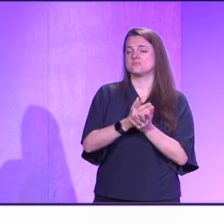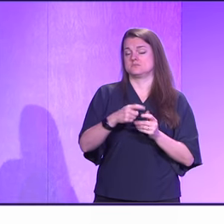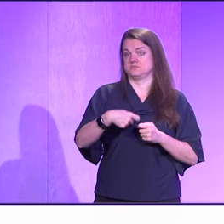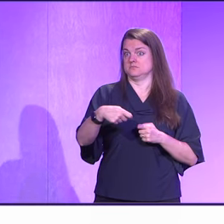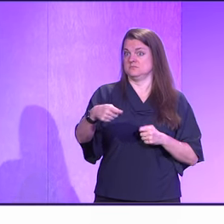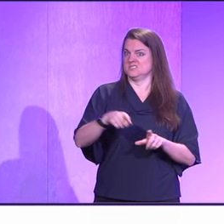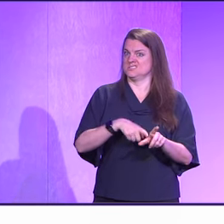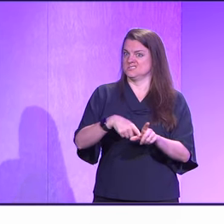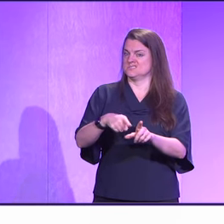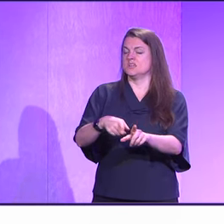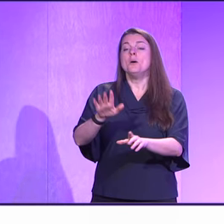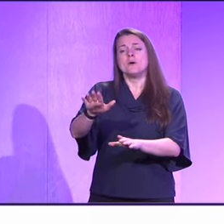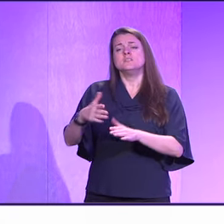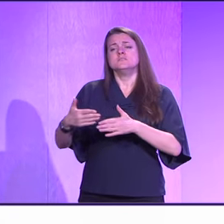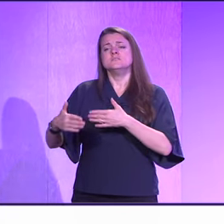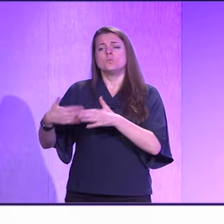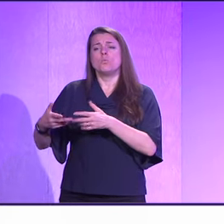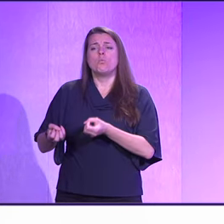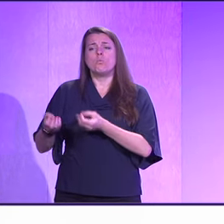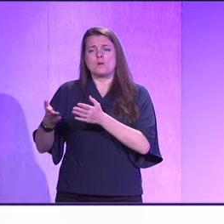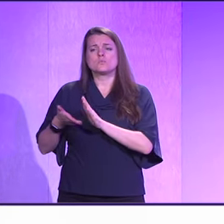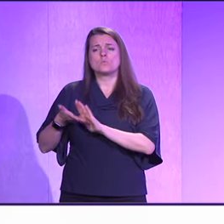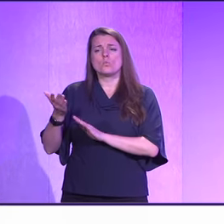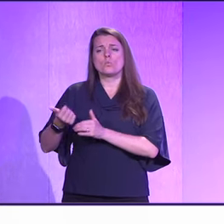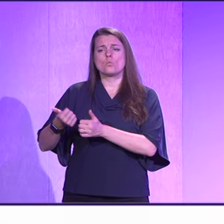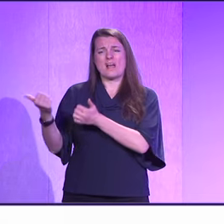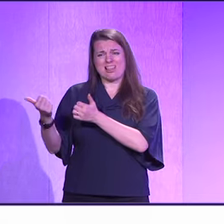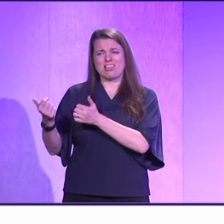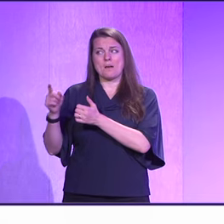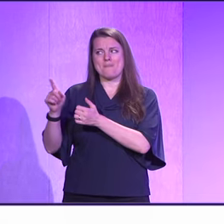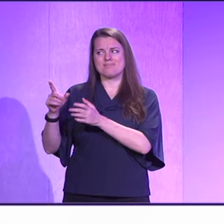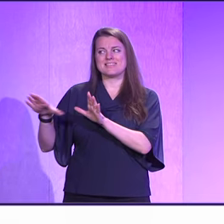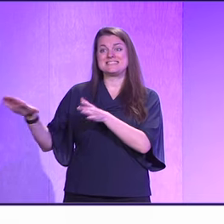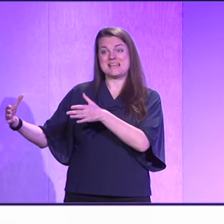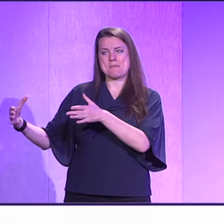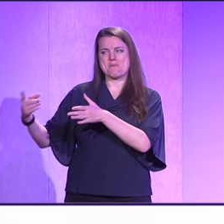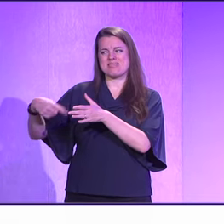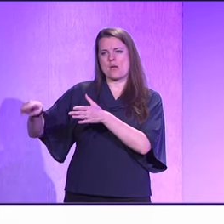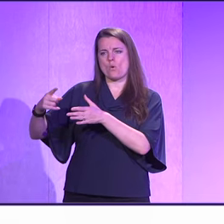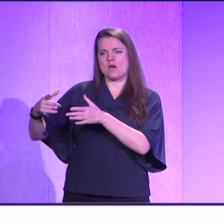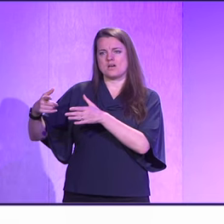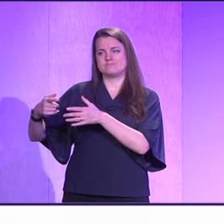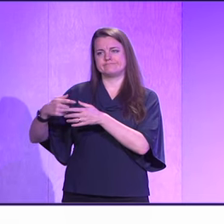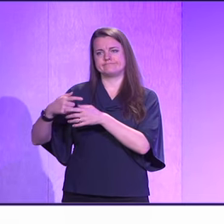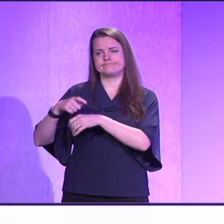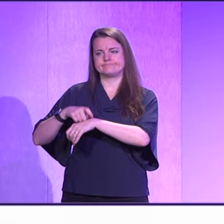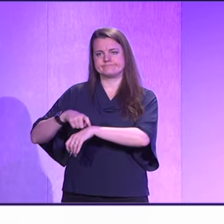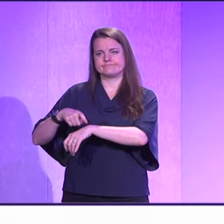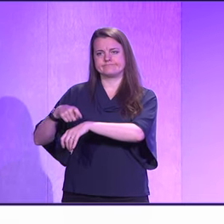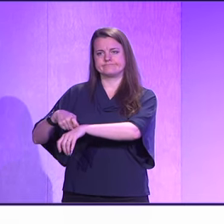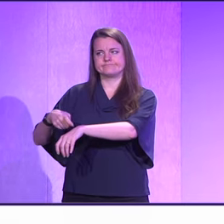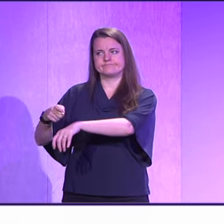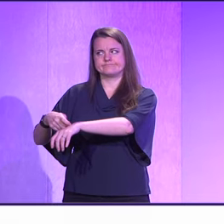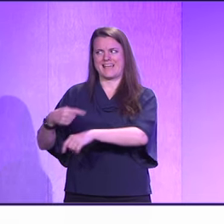teams working on it, they didn't move as fast as I would have. That's a massively arrogant statement, but it's true,